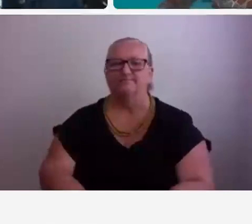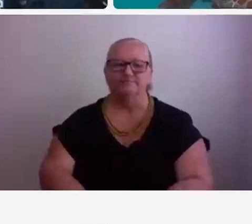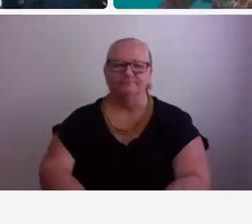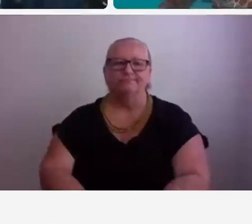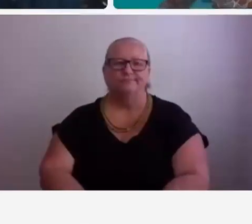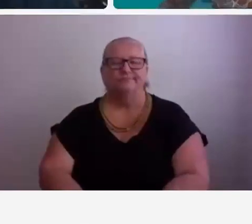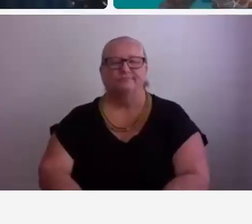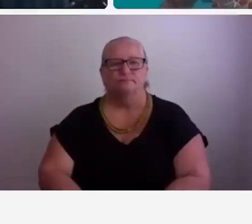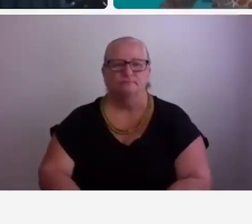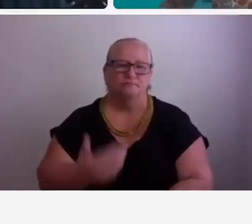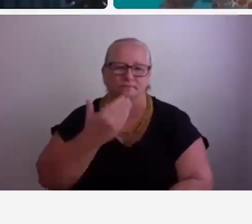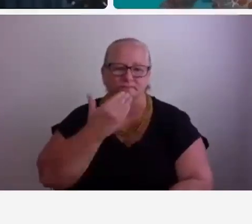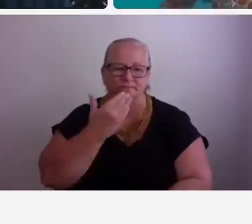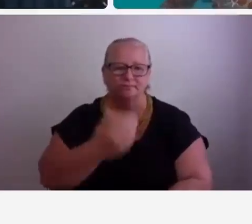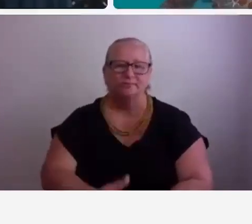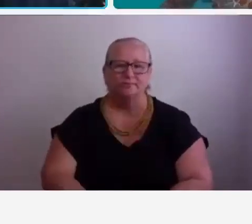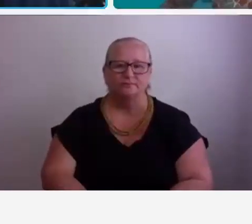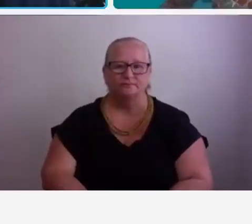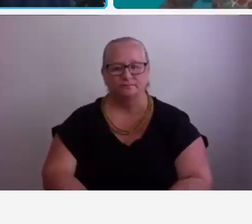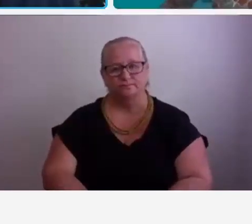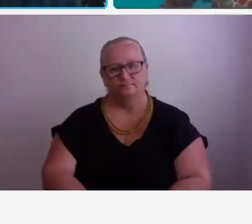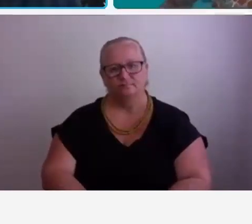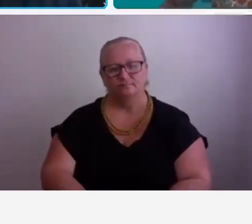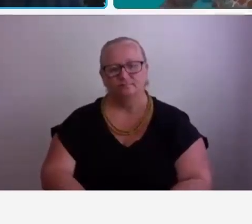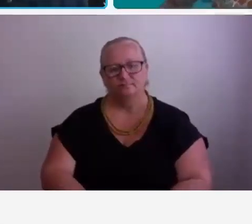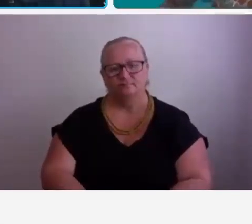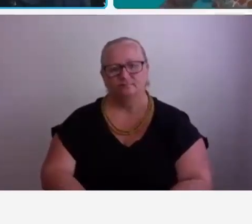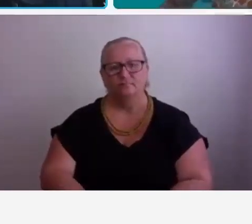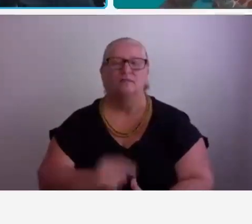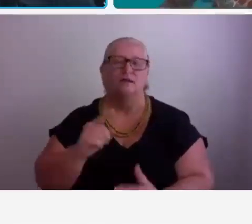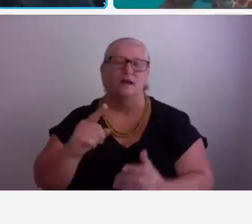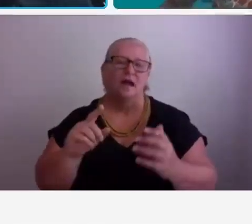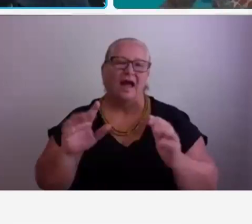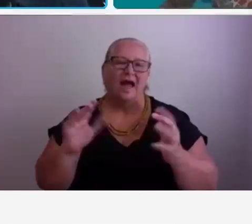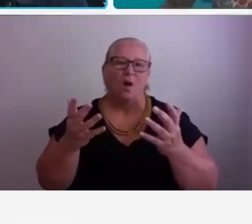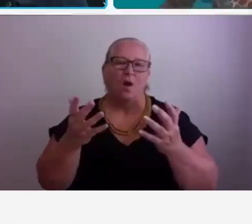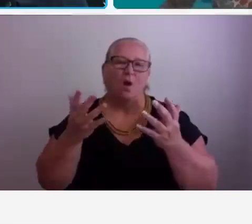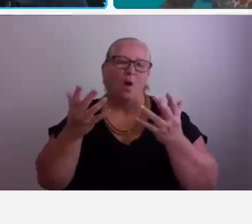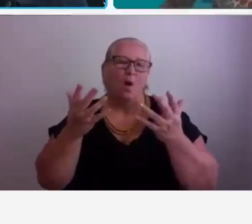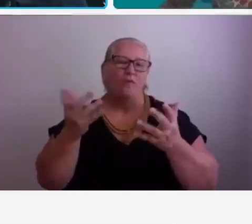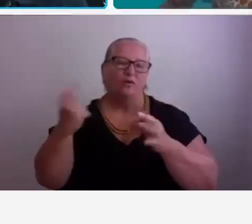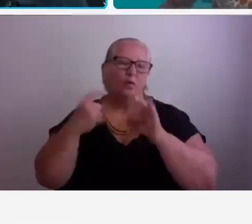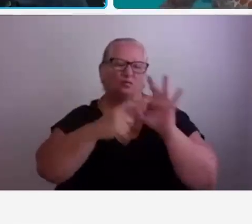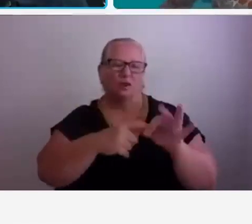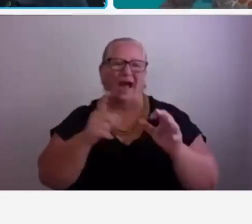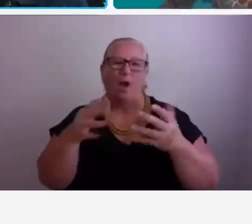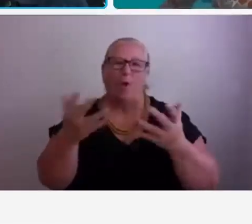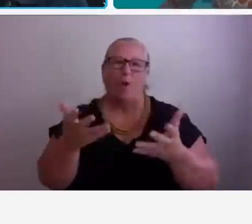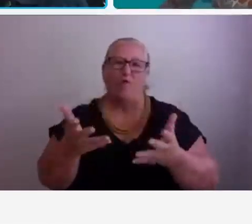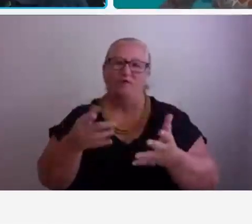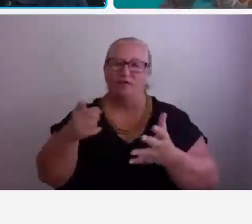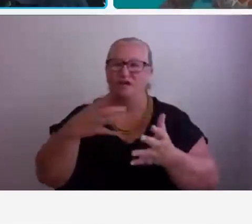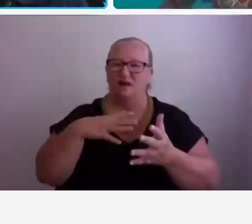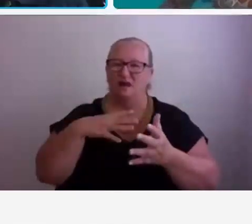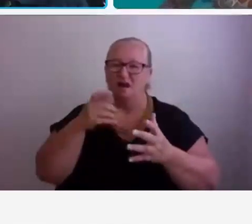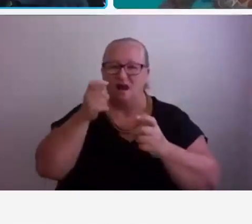Right. Thank you very much. How often, Alex asks, how often could a facility's required care minutes be